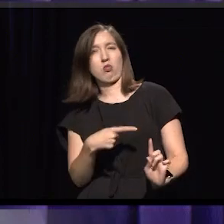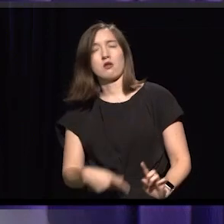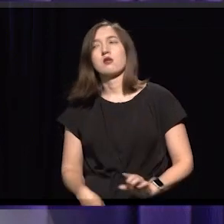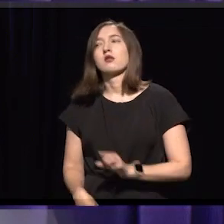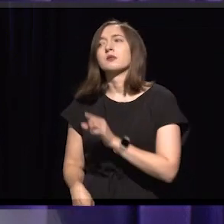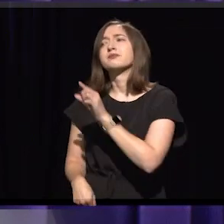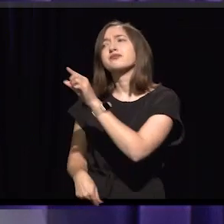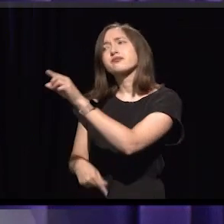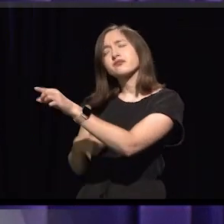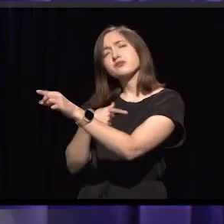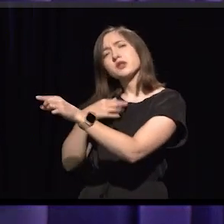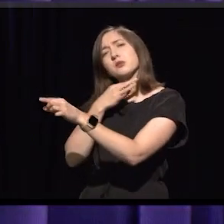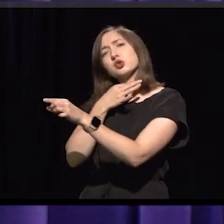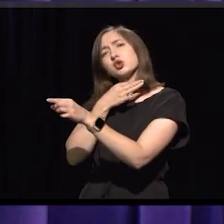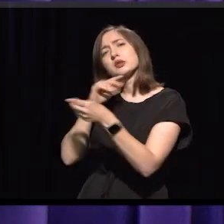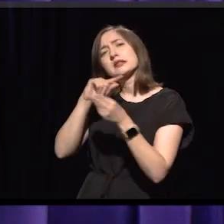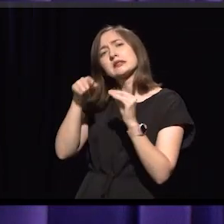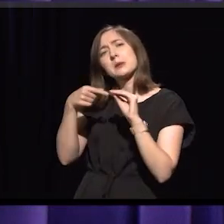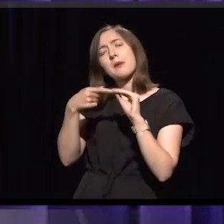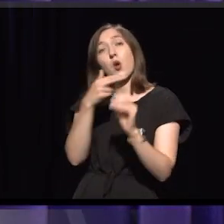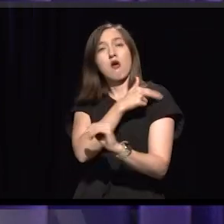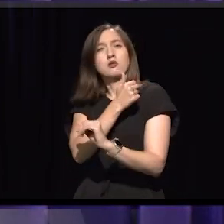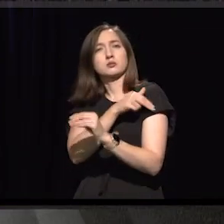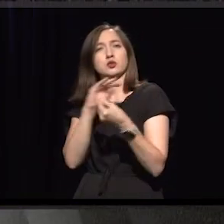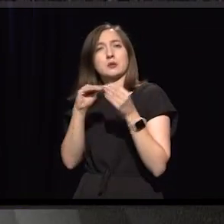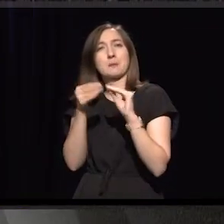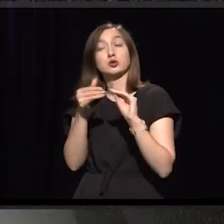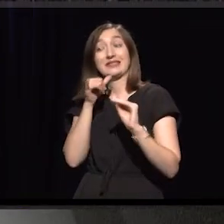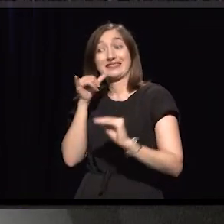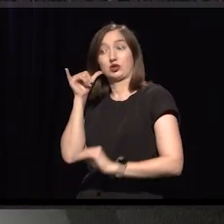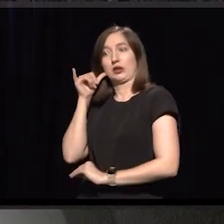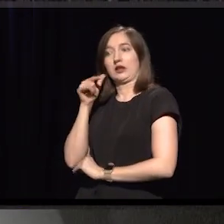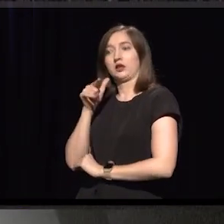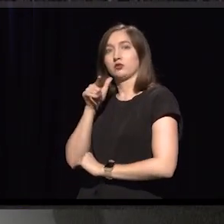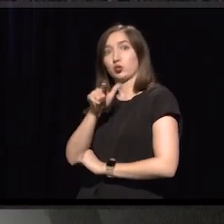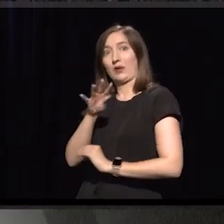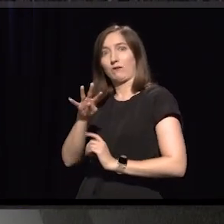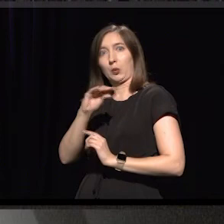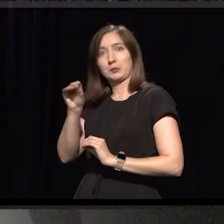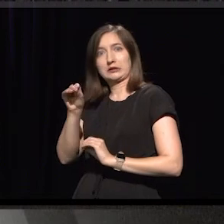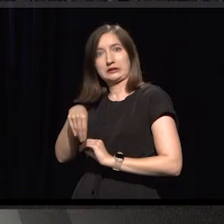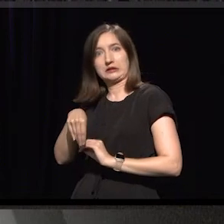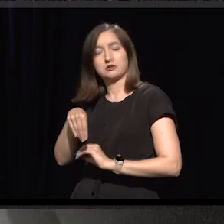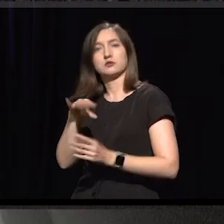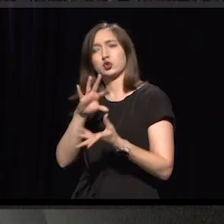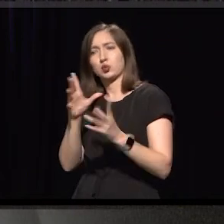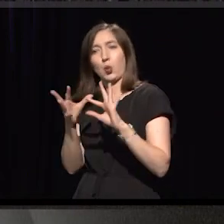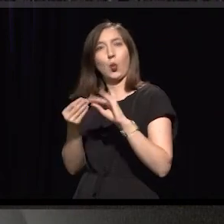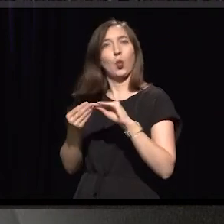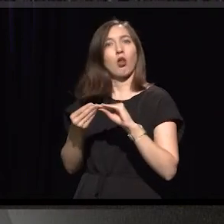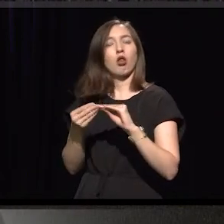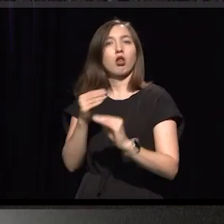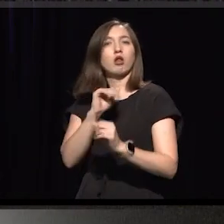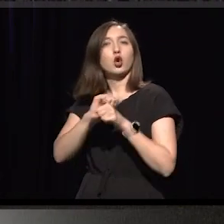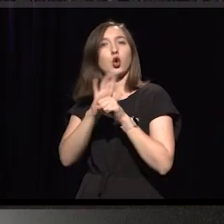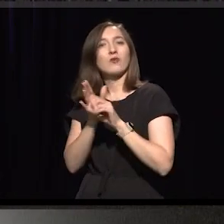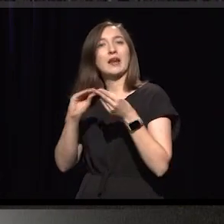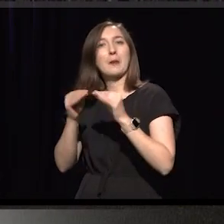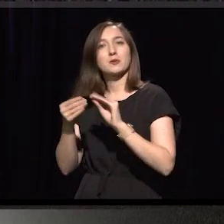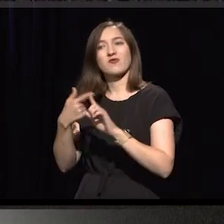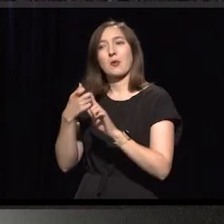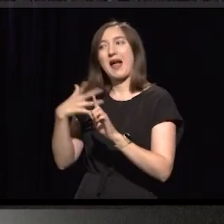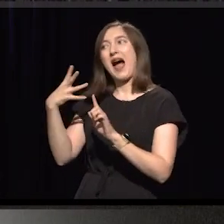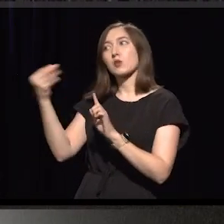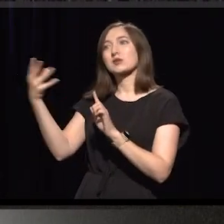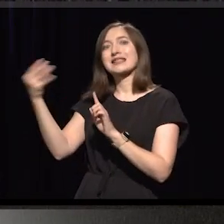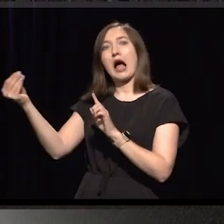real quick. We had mentioned yesterday that 24% of the total COVID cases in hospitals are from people outside of Bexar County. Did